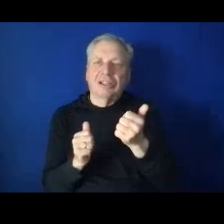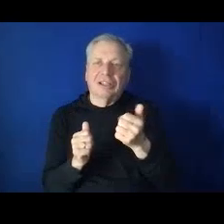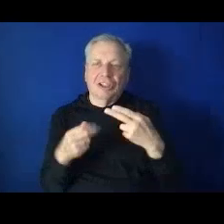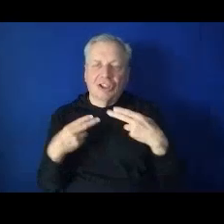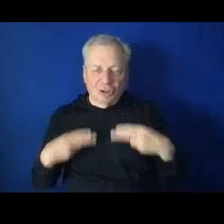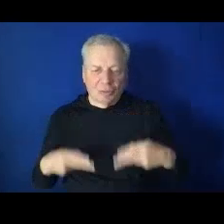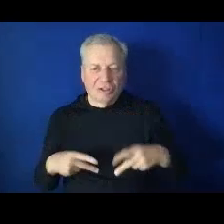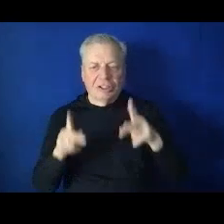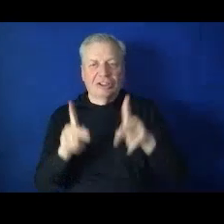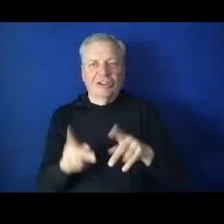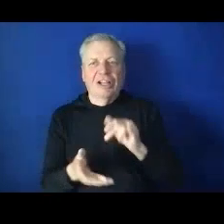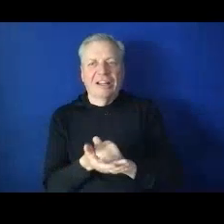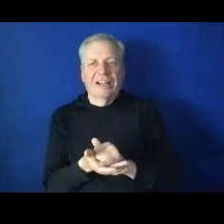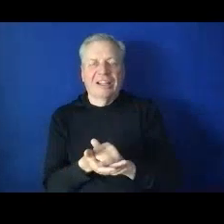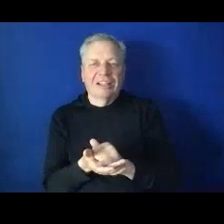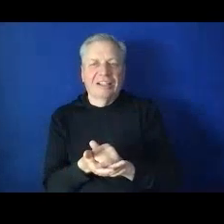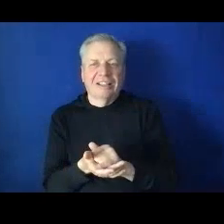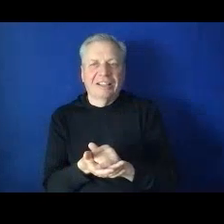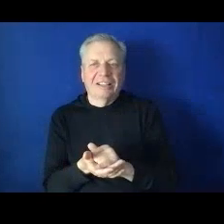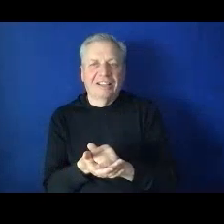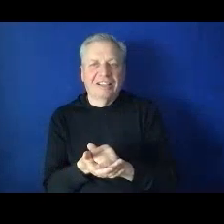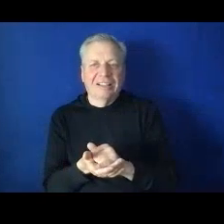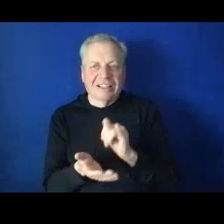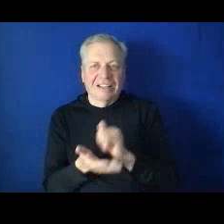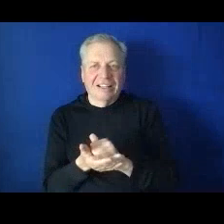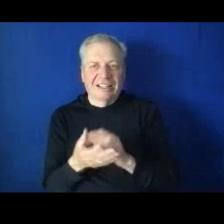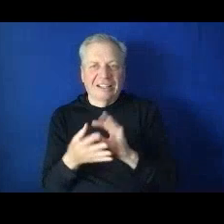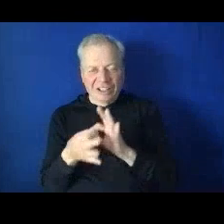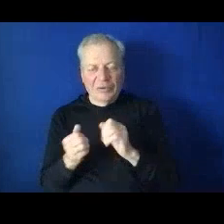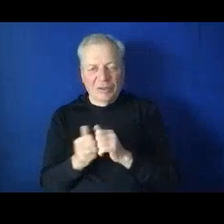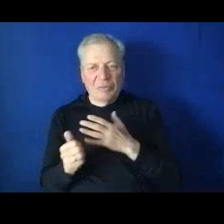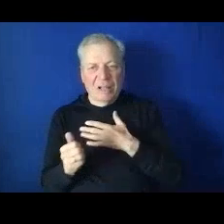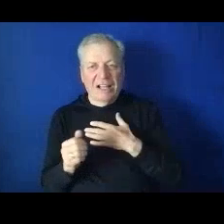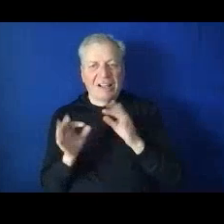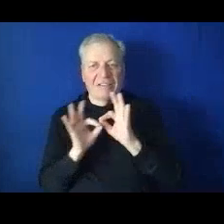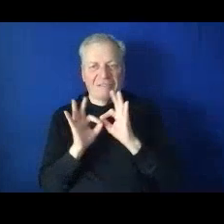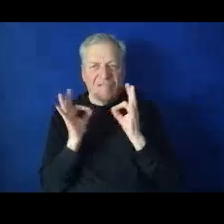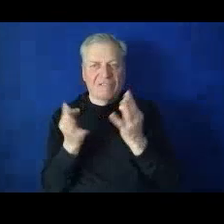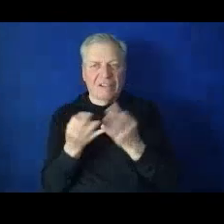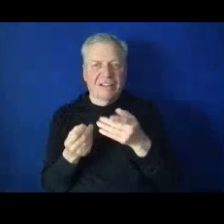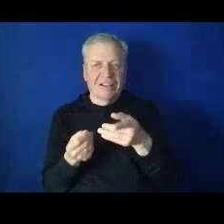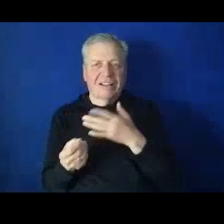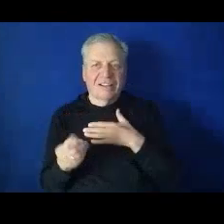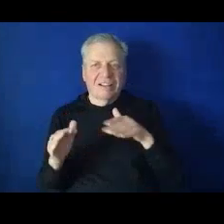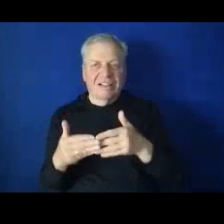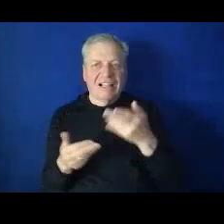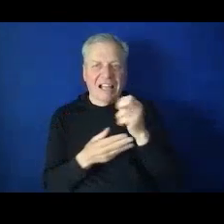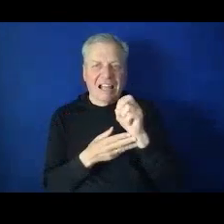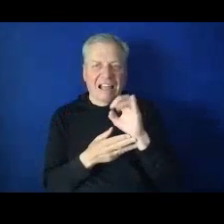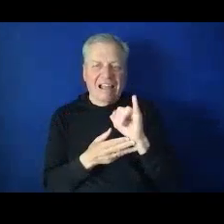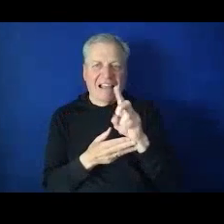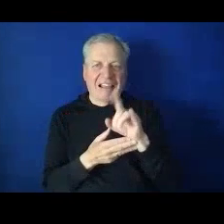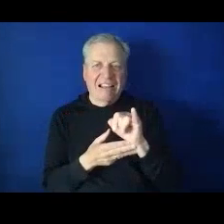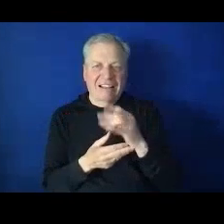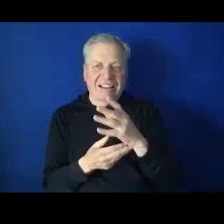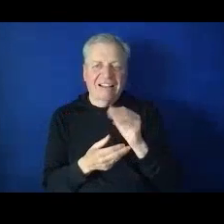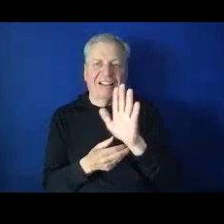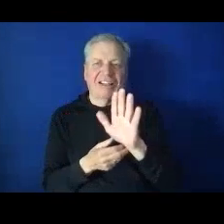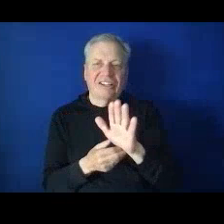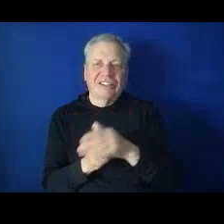that's touched my family personally. But I'd like to introduce you to Heidi Anderson, our park